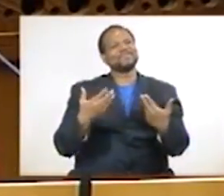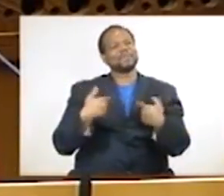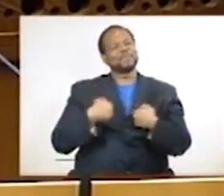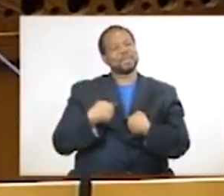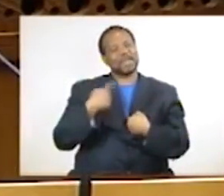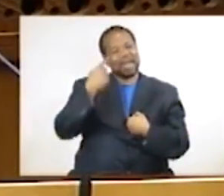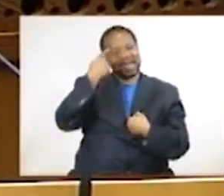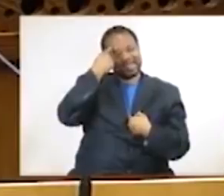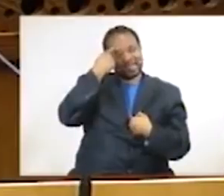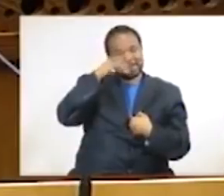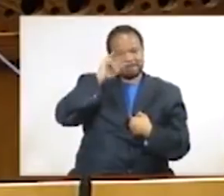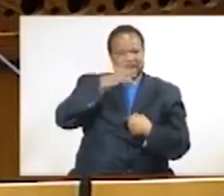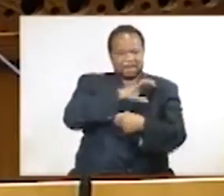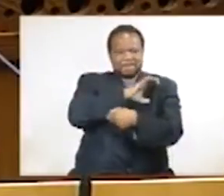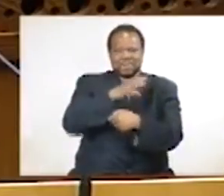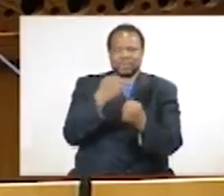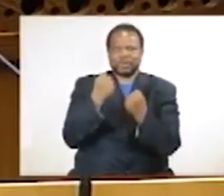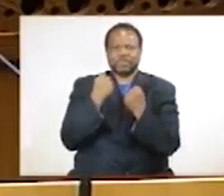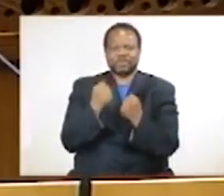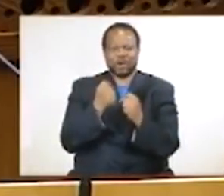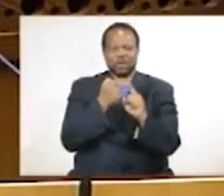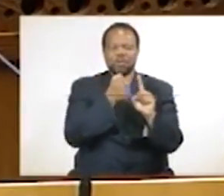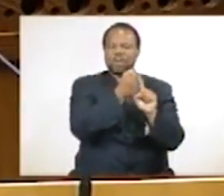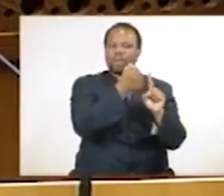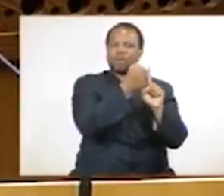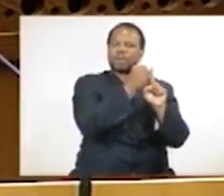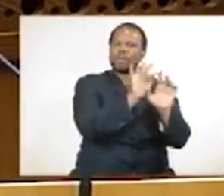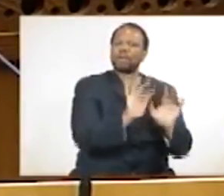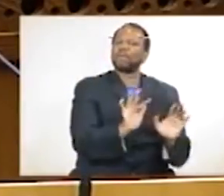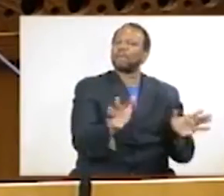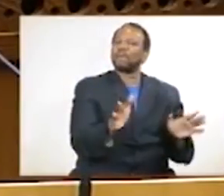elite, which is in bed with the oppressors and the imperialist forces.